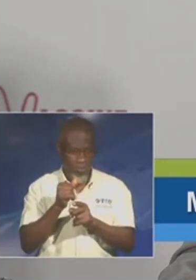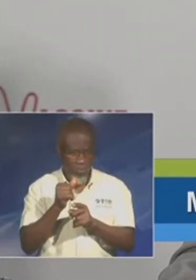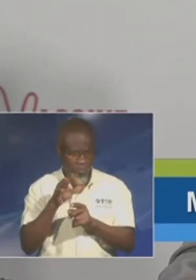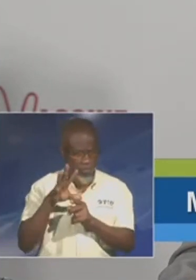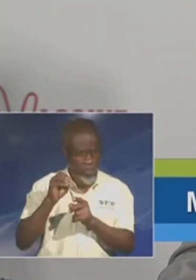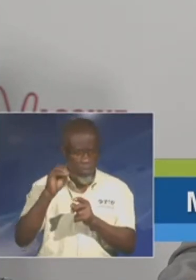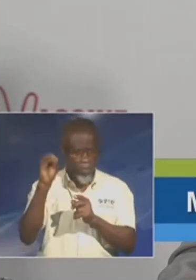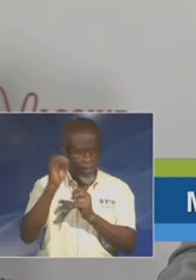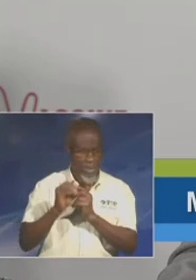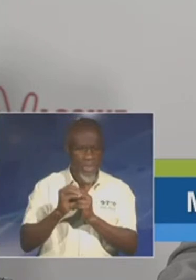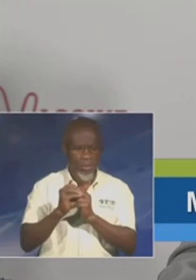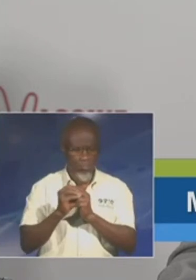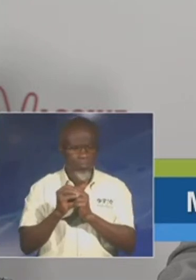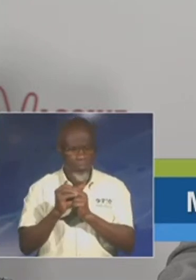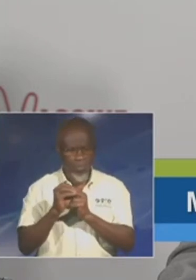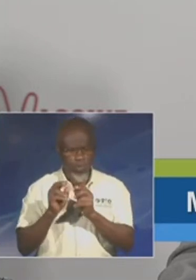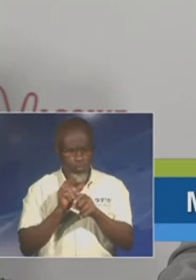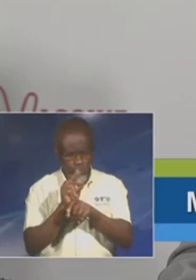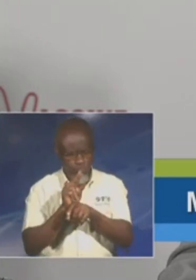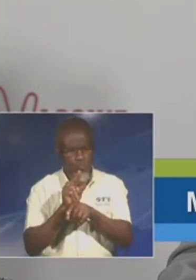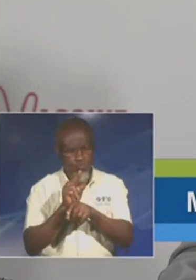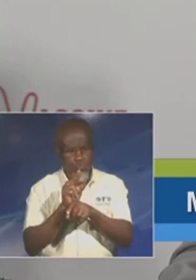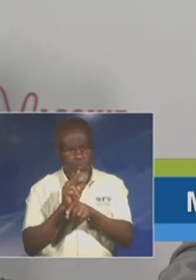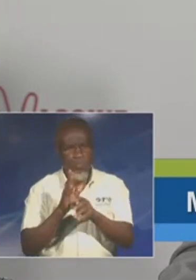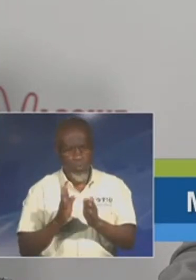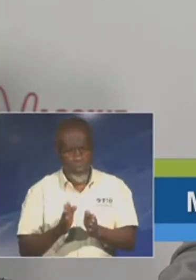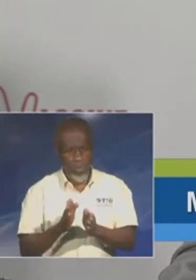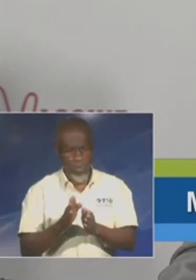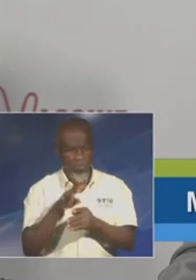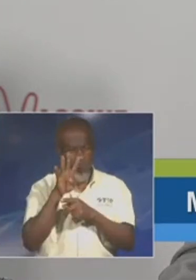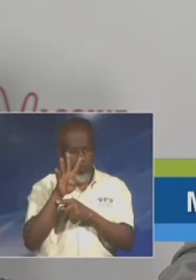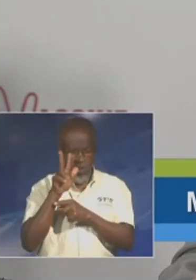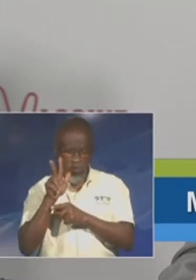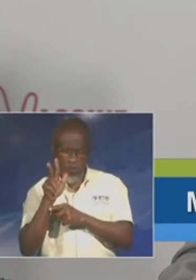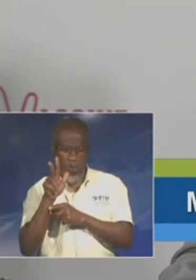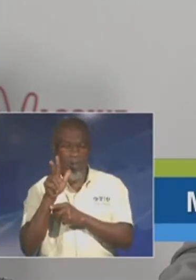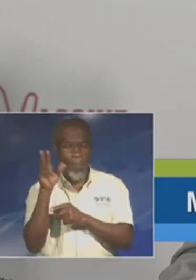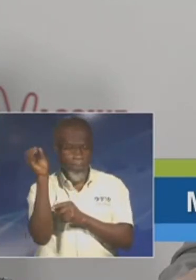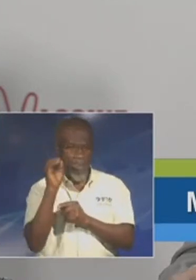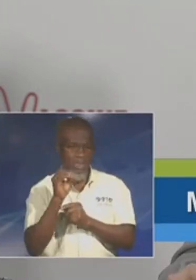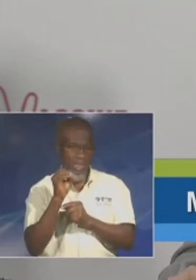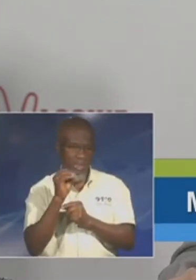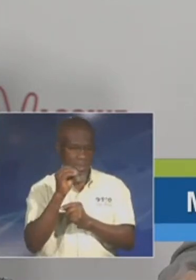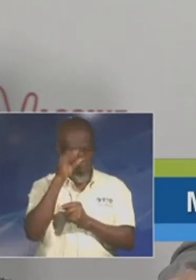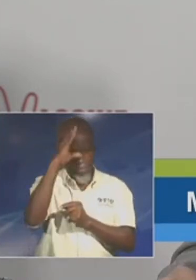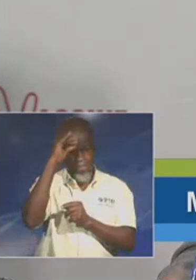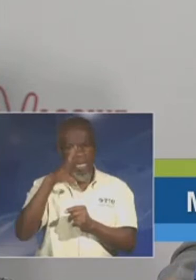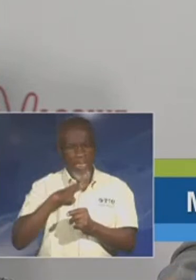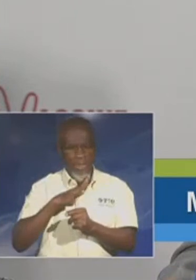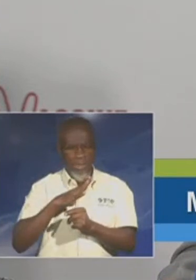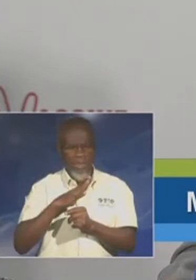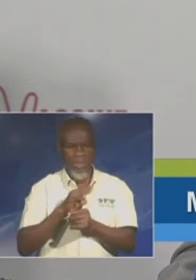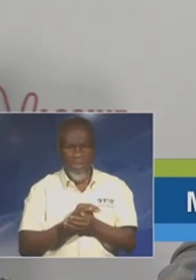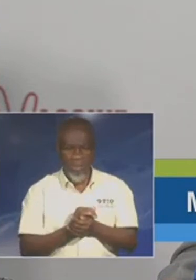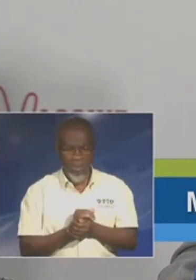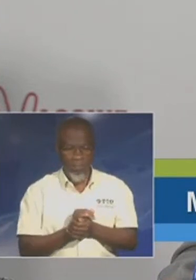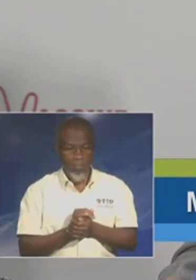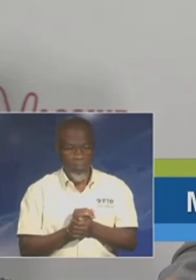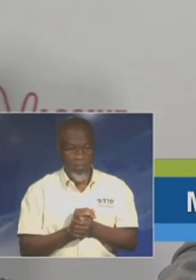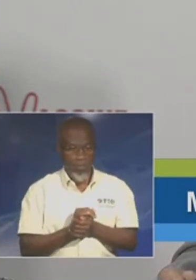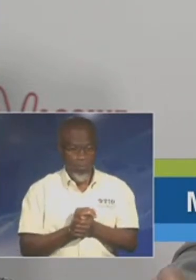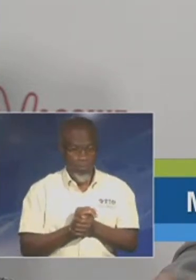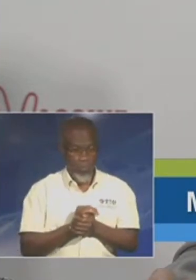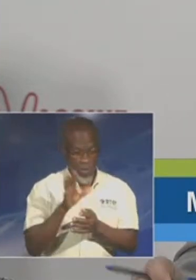for female users and 43% for male. In addition to FindCare